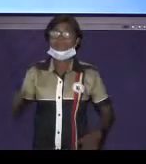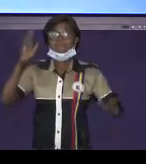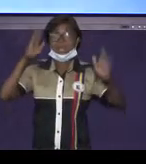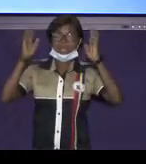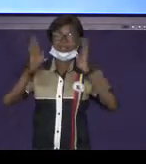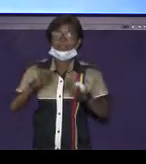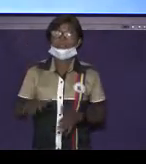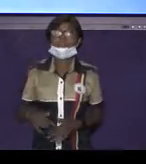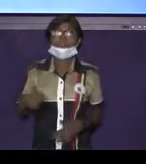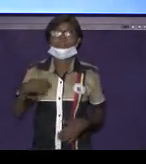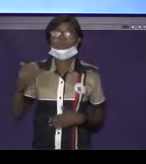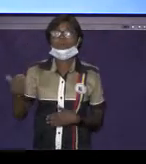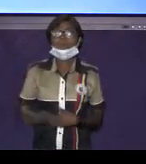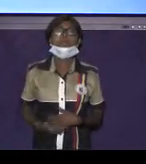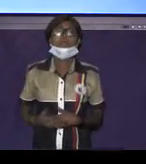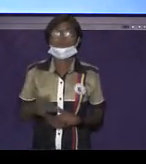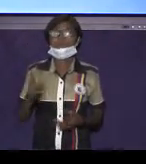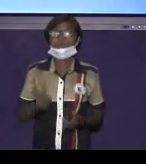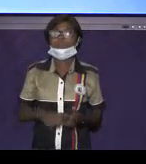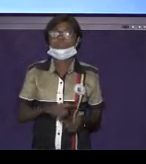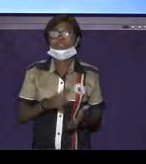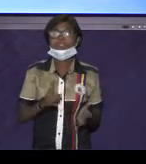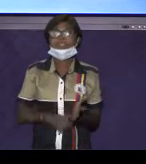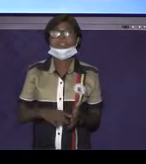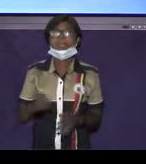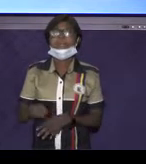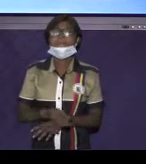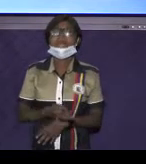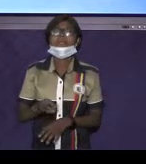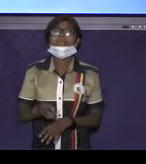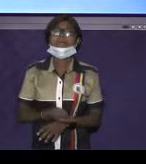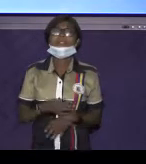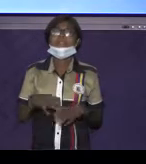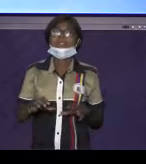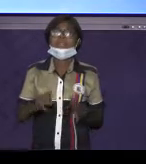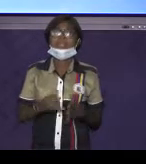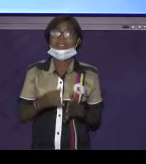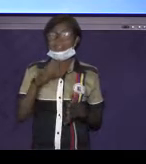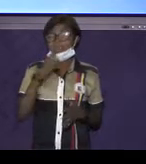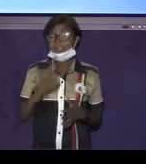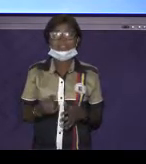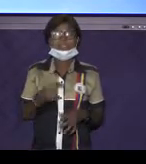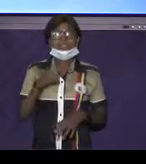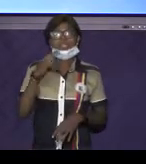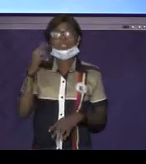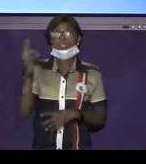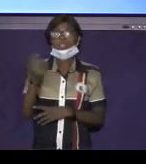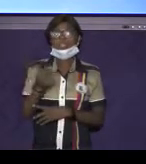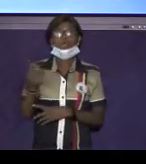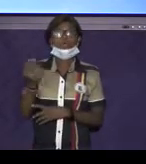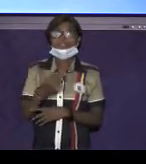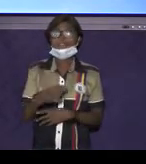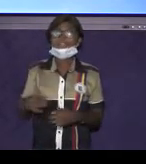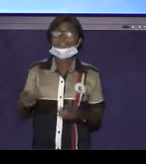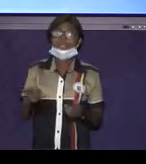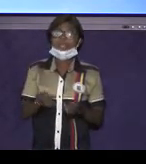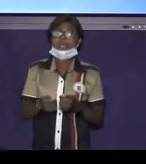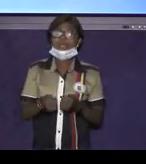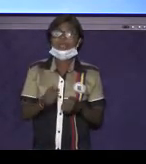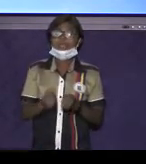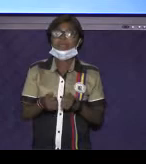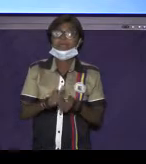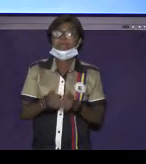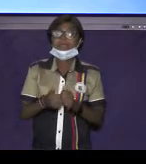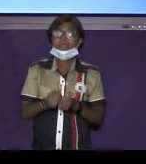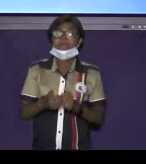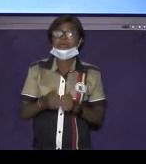Hello children, you're welcome to this segment of the mathematics class. It's the Thursday teaser segment where I give you